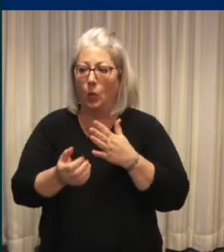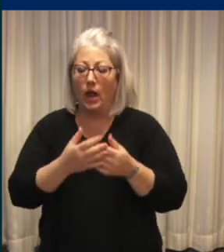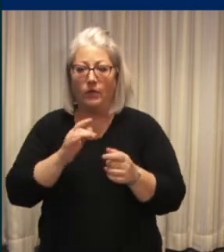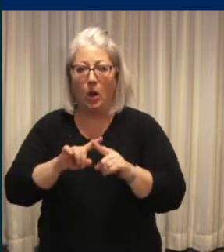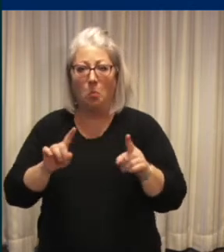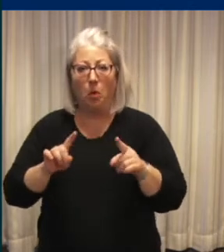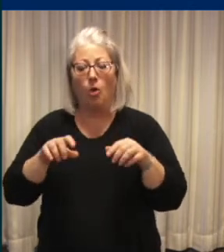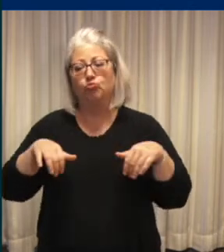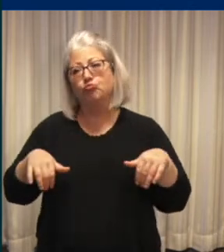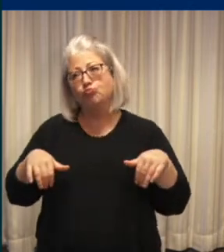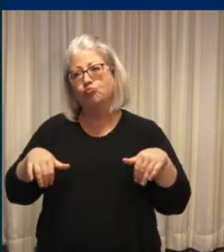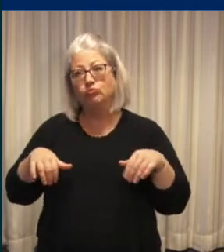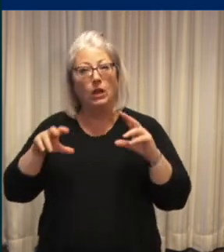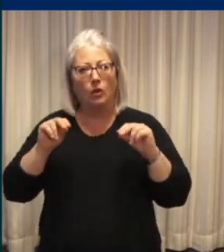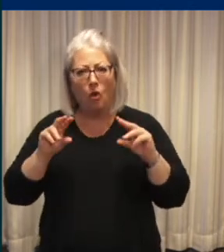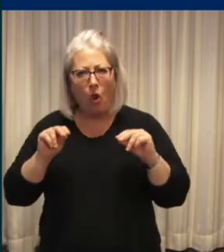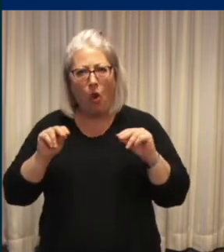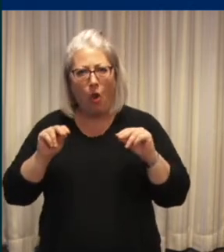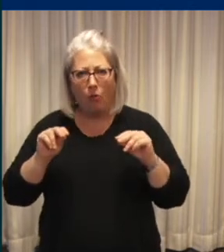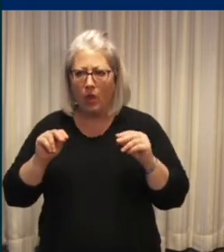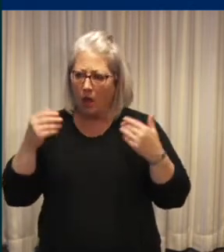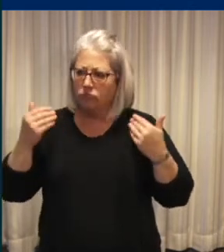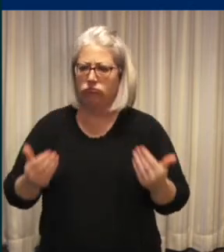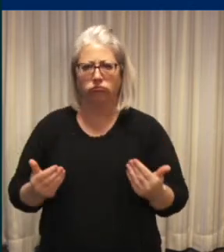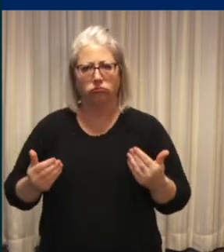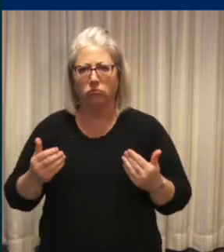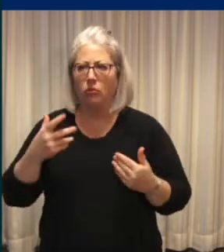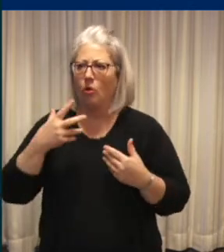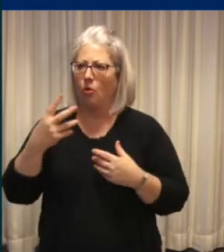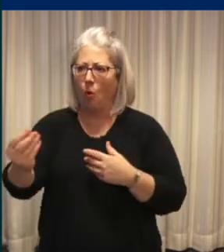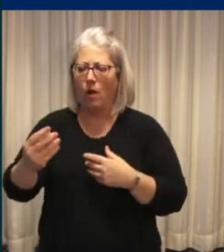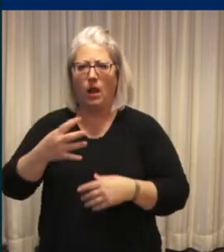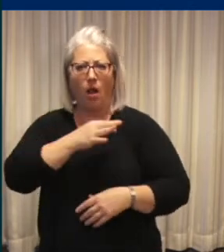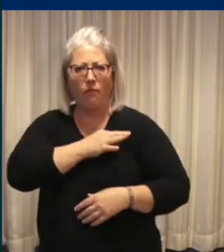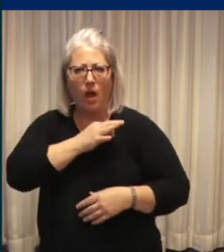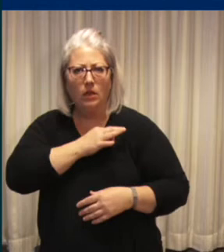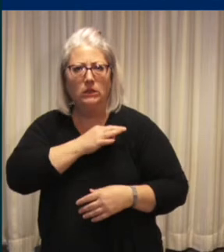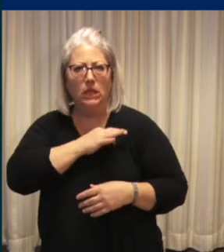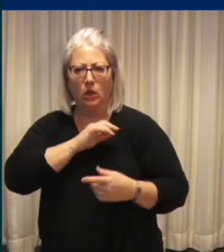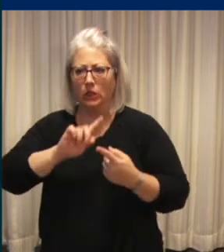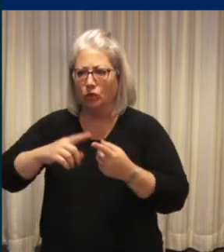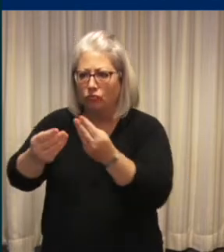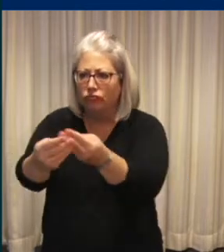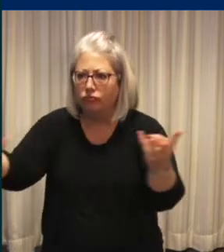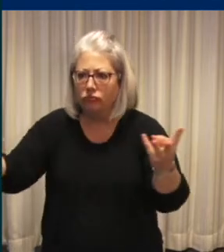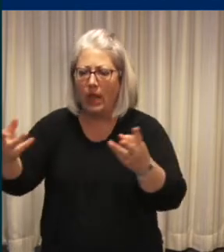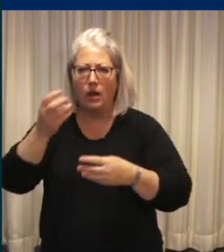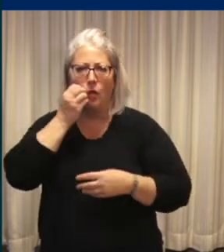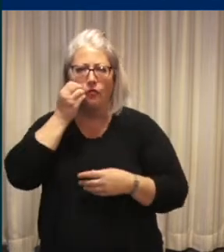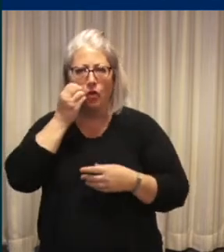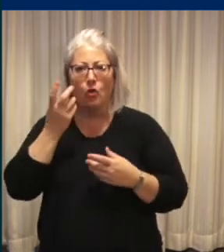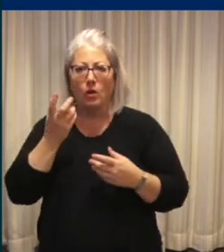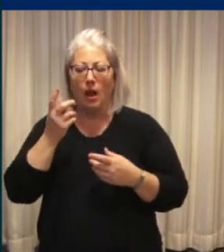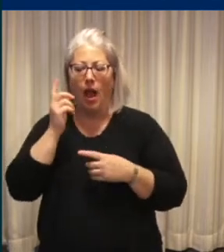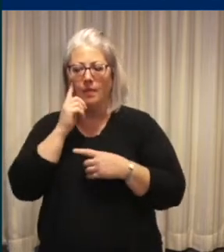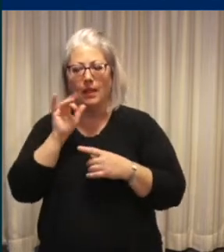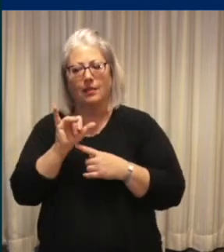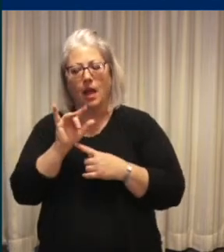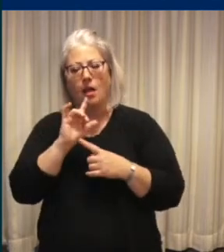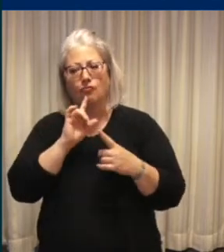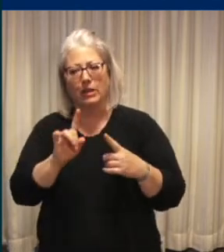meals. I just think that's pretty cool and says a lot about our community. So, and again, thank you